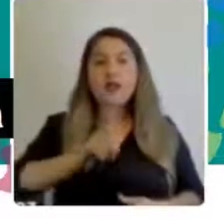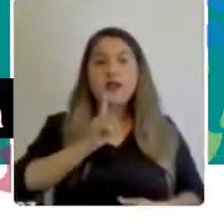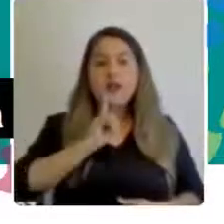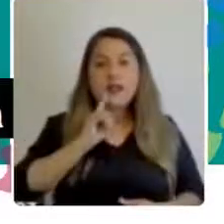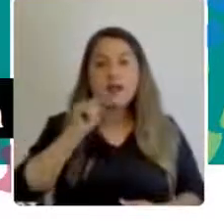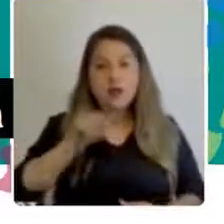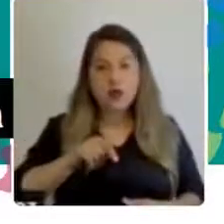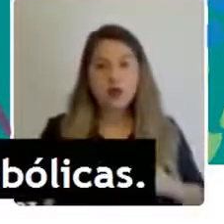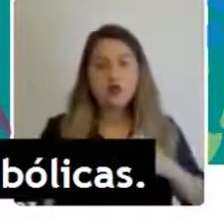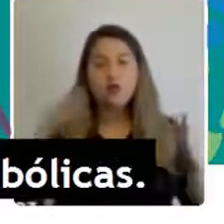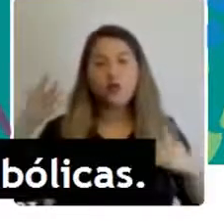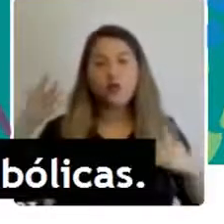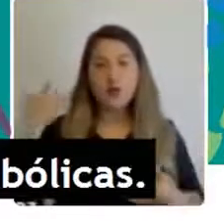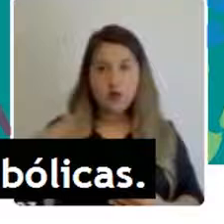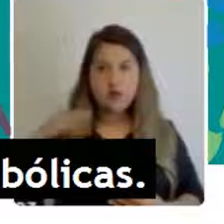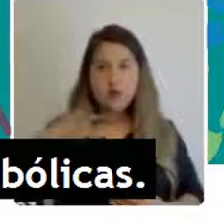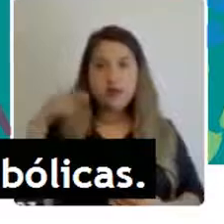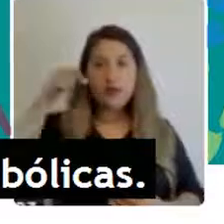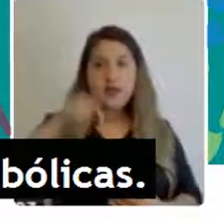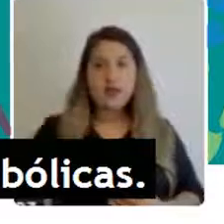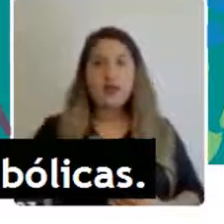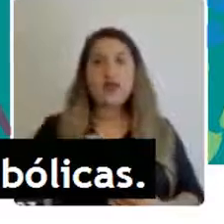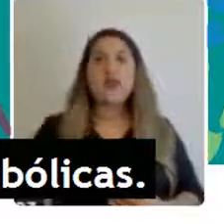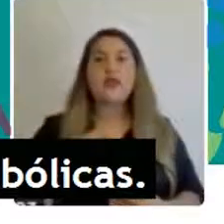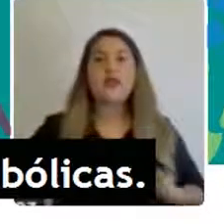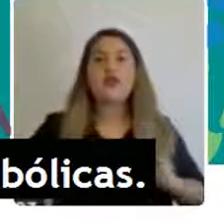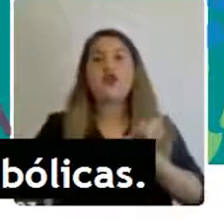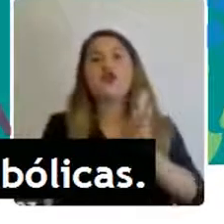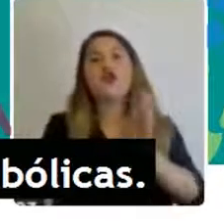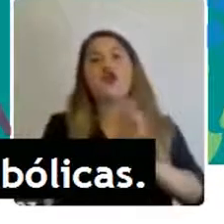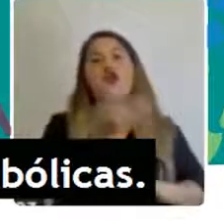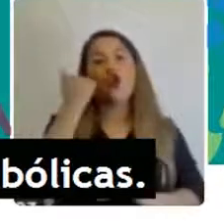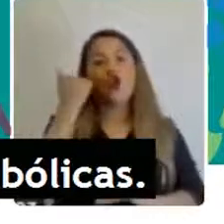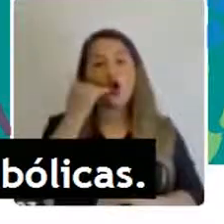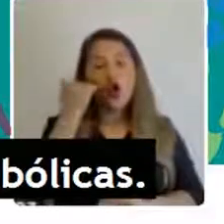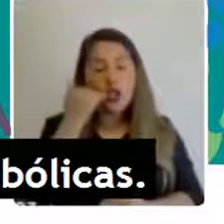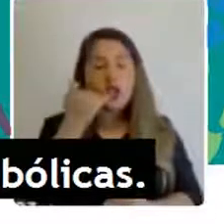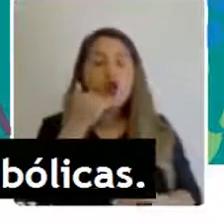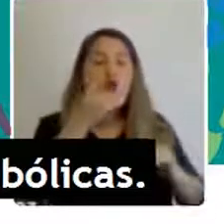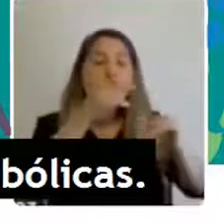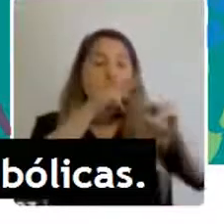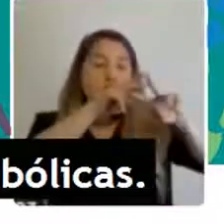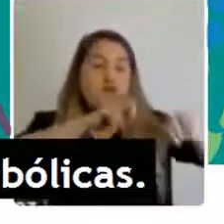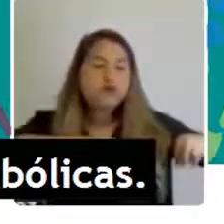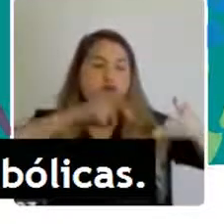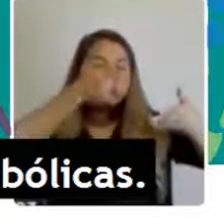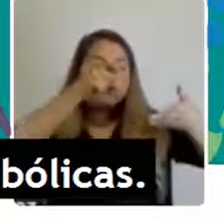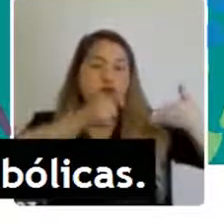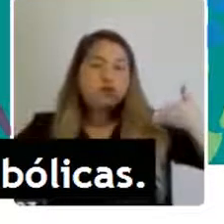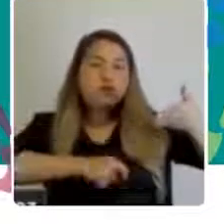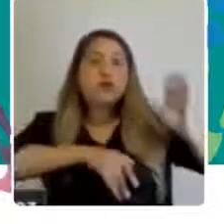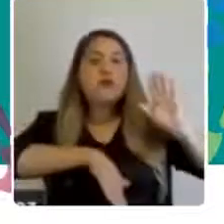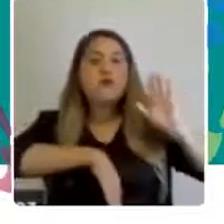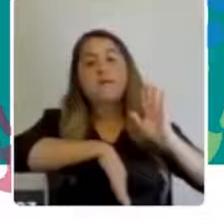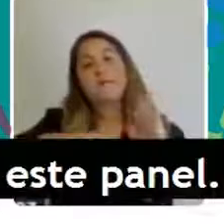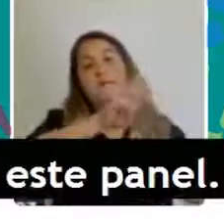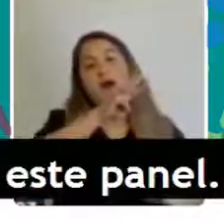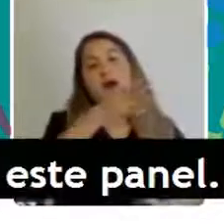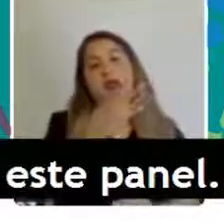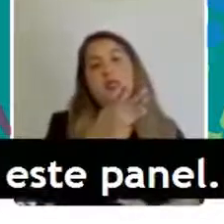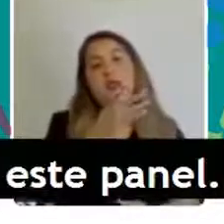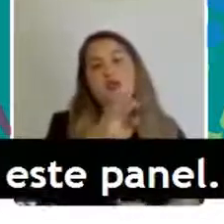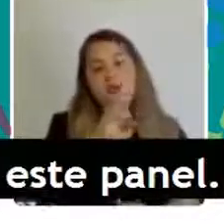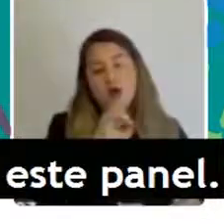are screened by law for more than 45 rare metabolic diseases. We are now in the stage